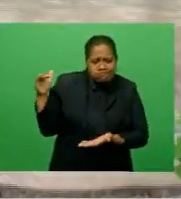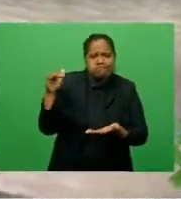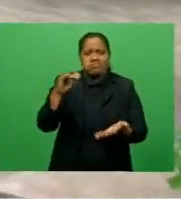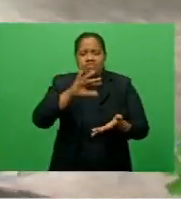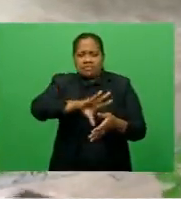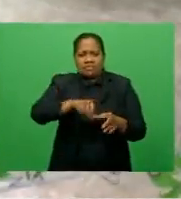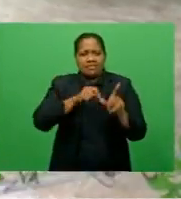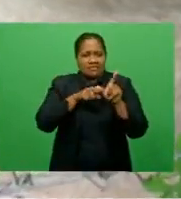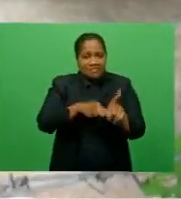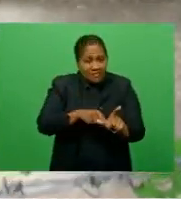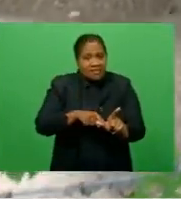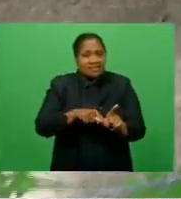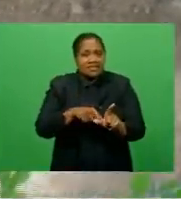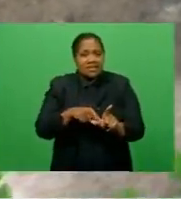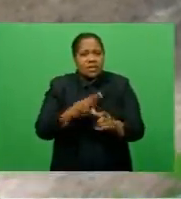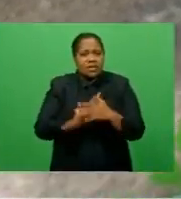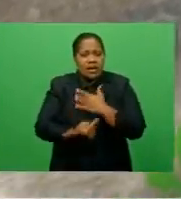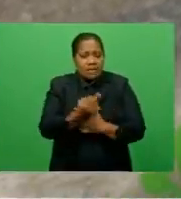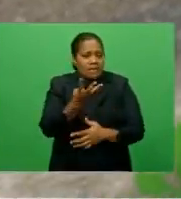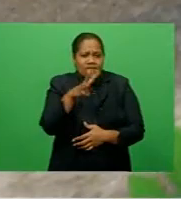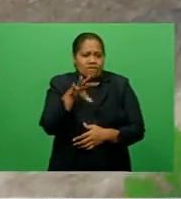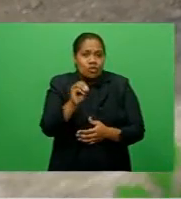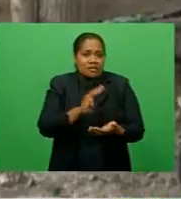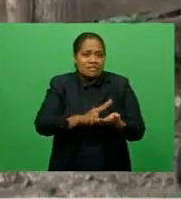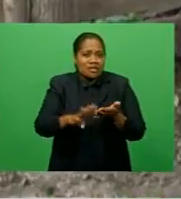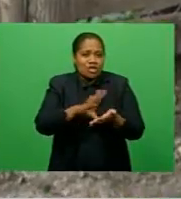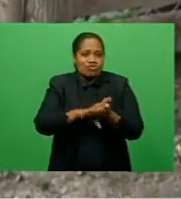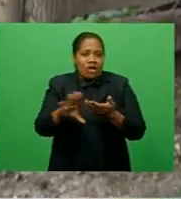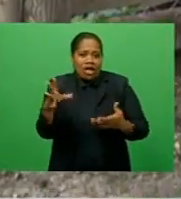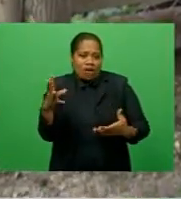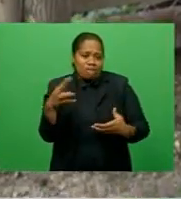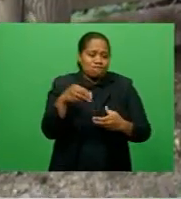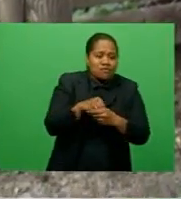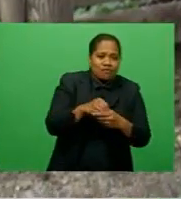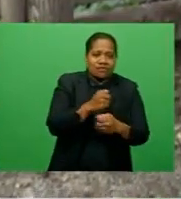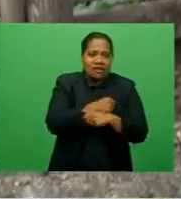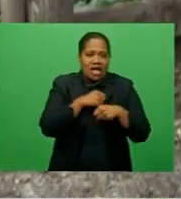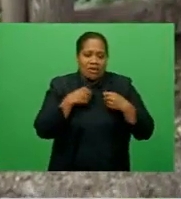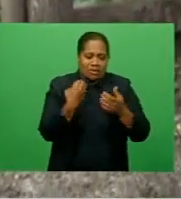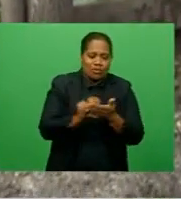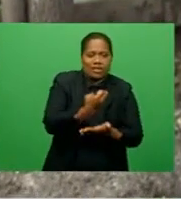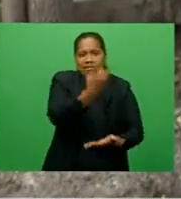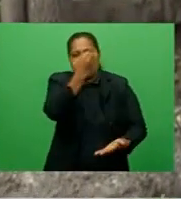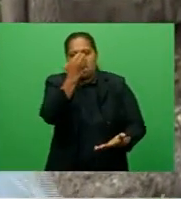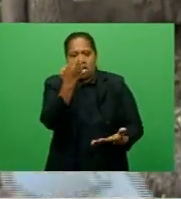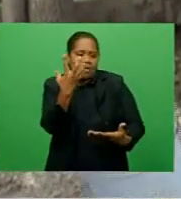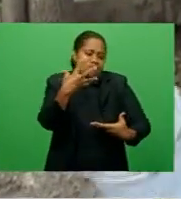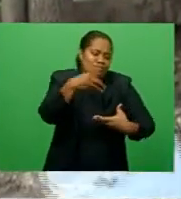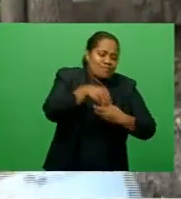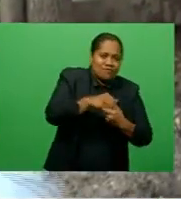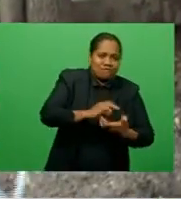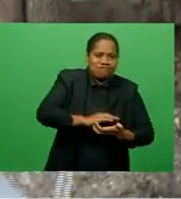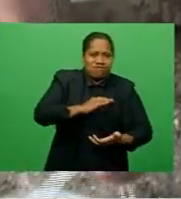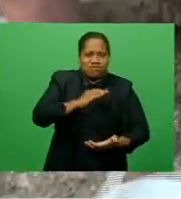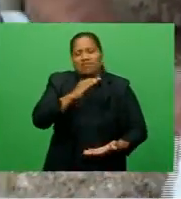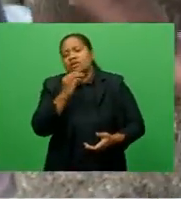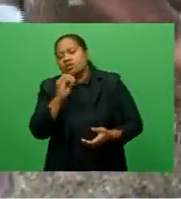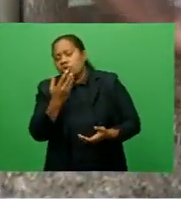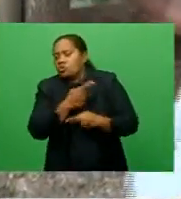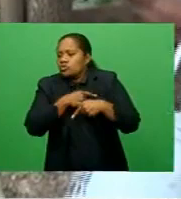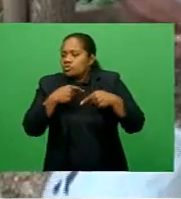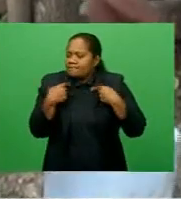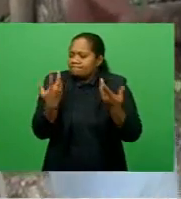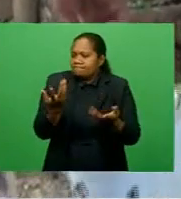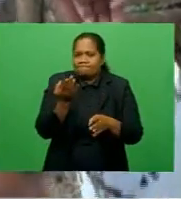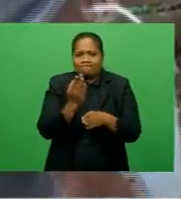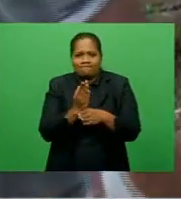year, injecting about $14 million into our economy. Utilize local feed products, we employ labor,